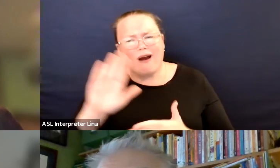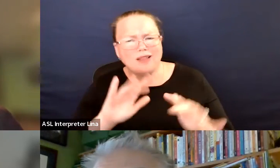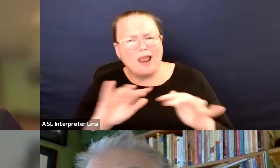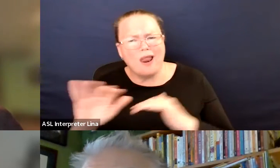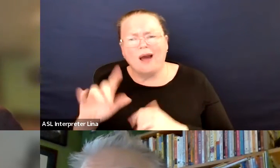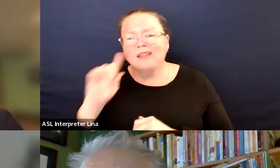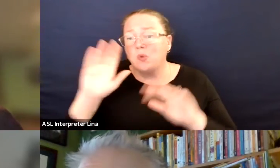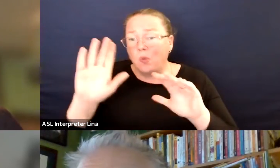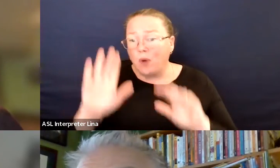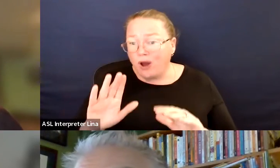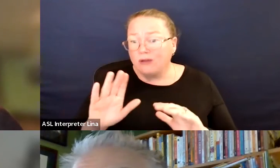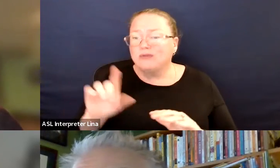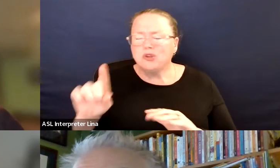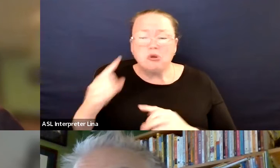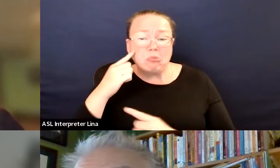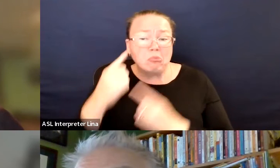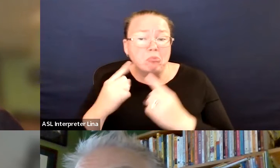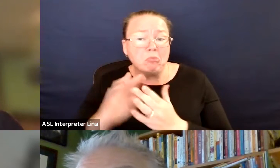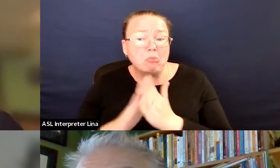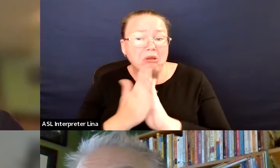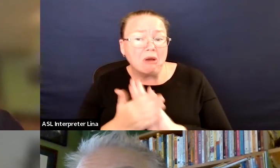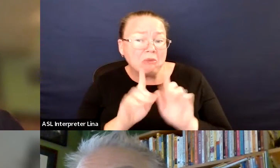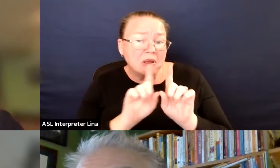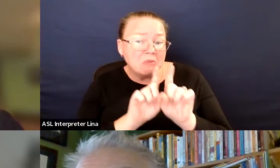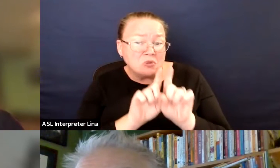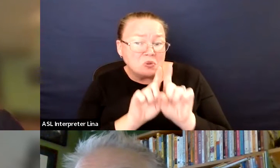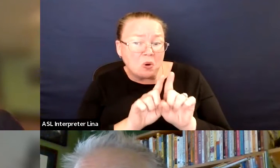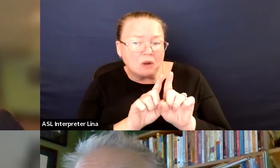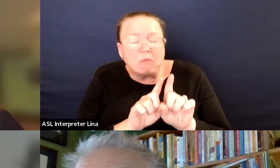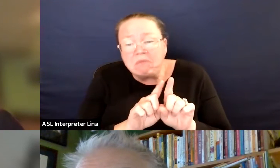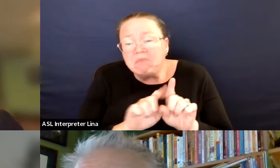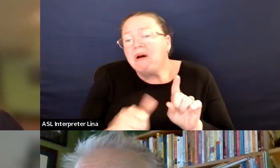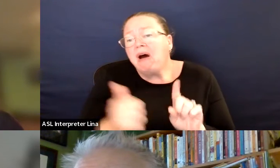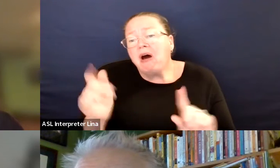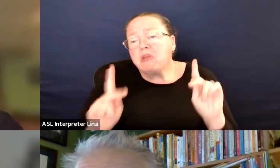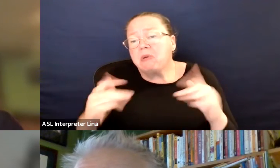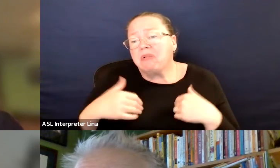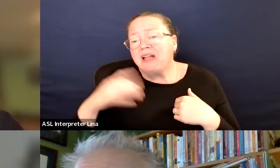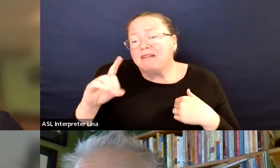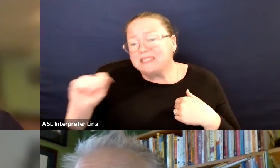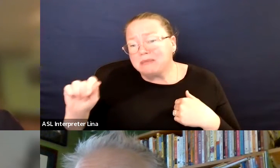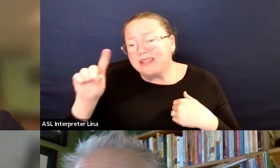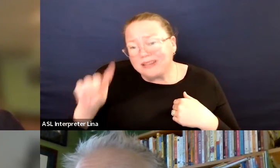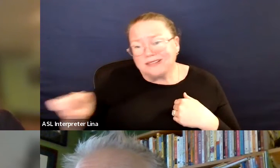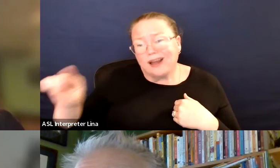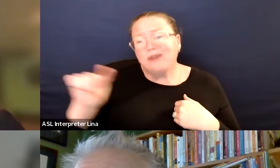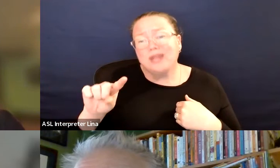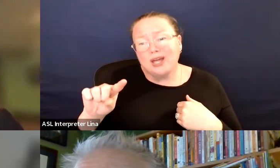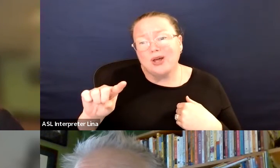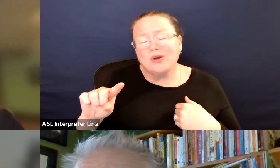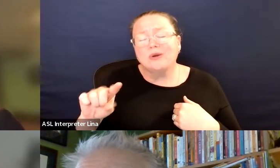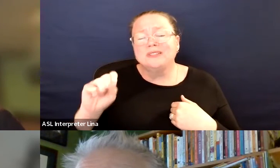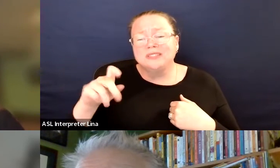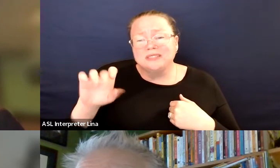would be great if you would consider being a mentor. You know, there's some other people with disabilities out there, you know, guys with spinal